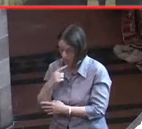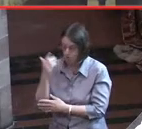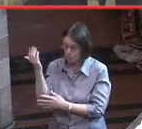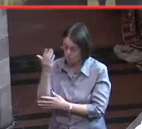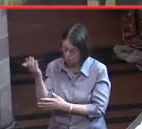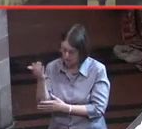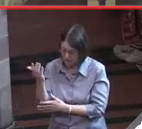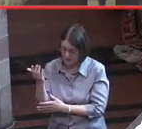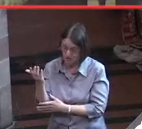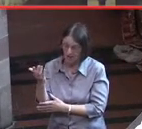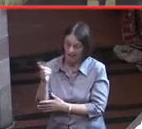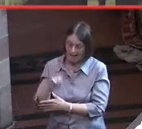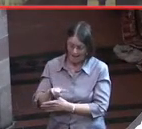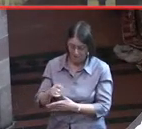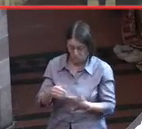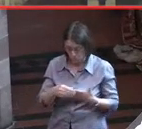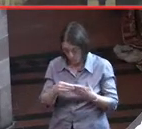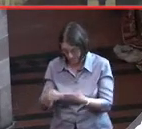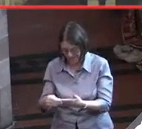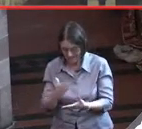celebrate the sacraments.